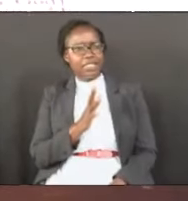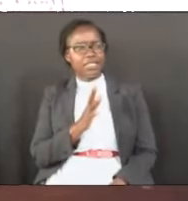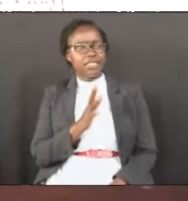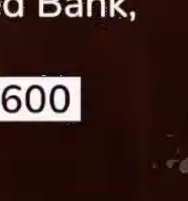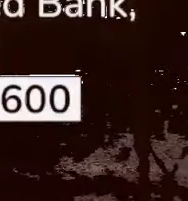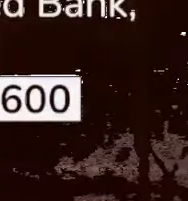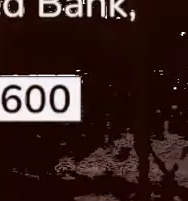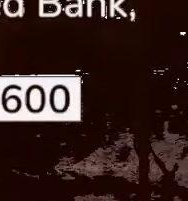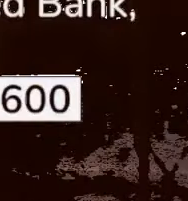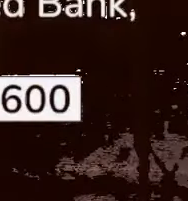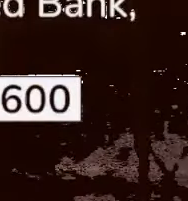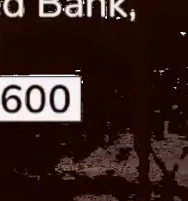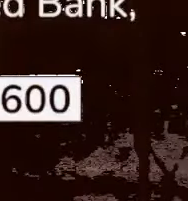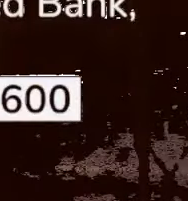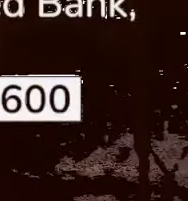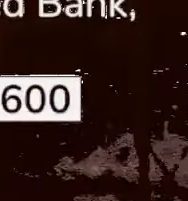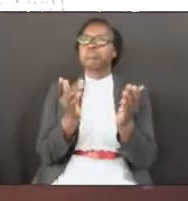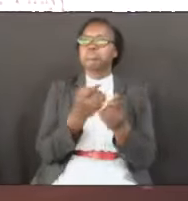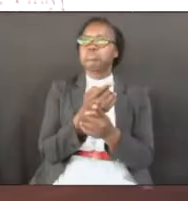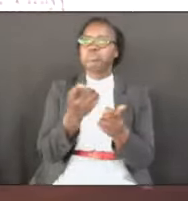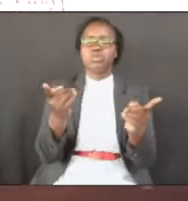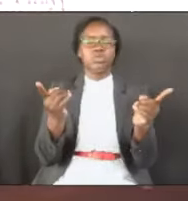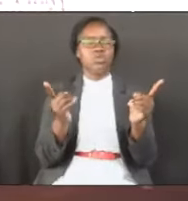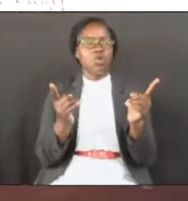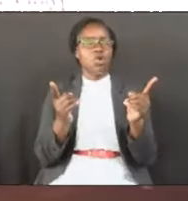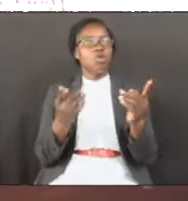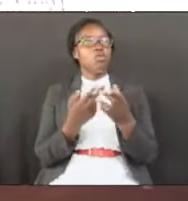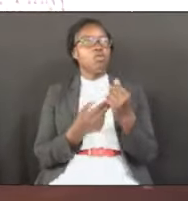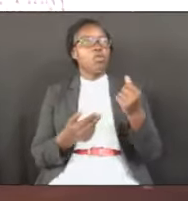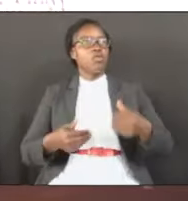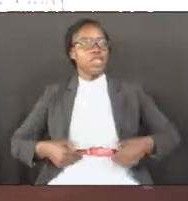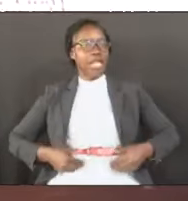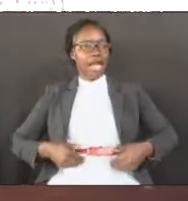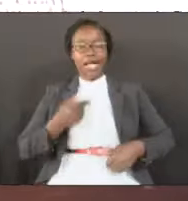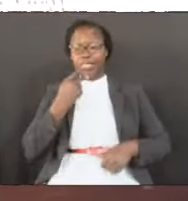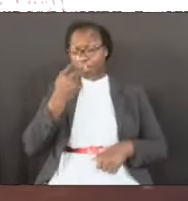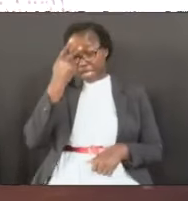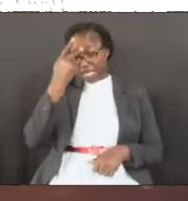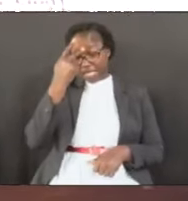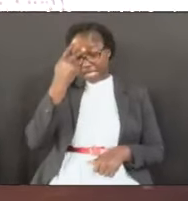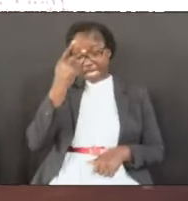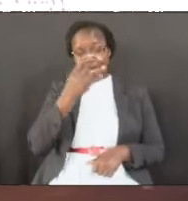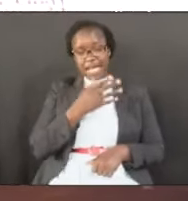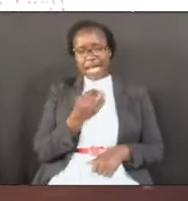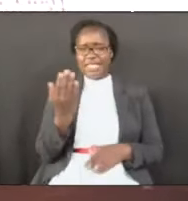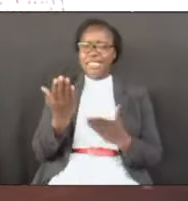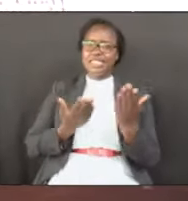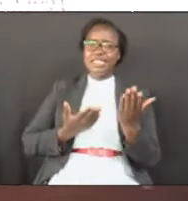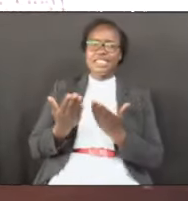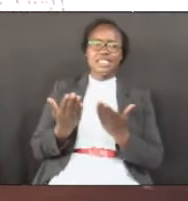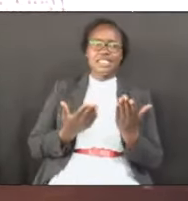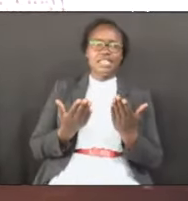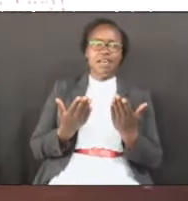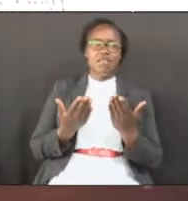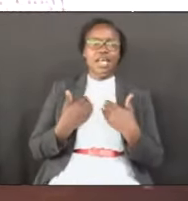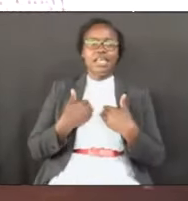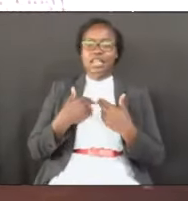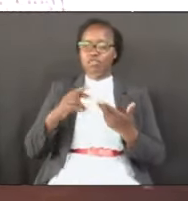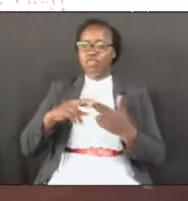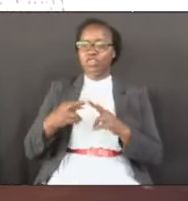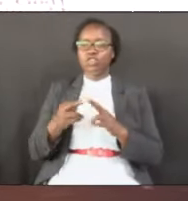to encourage both our young people and parents as they serve and have a relationship with